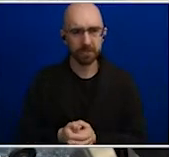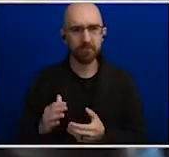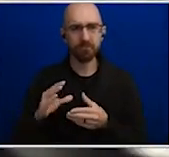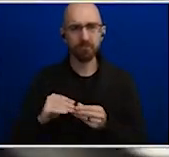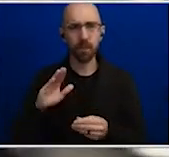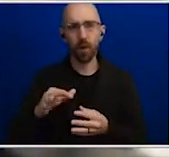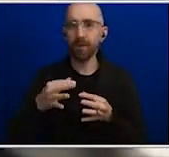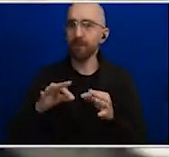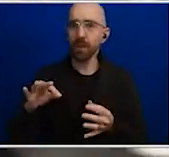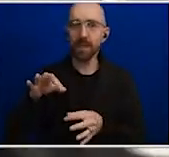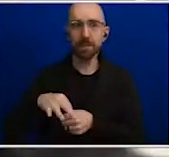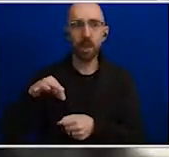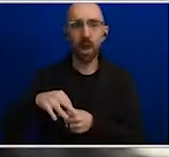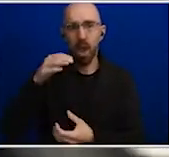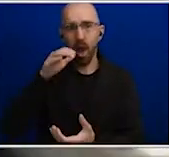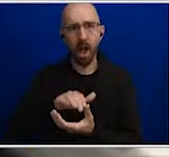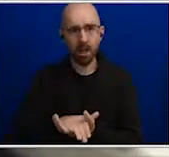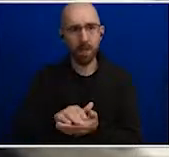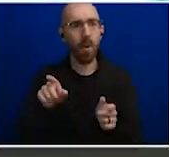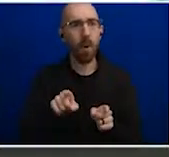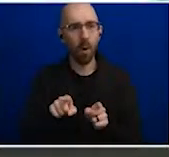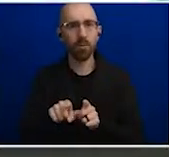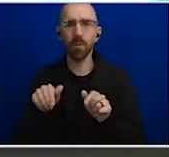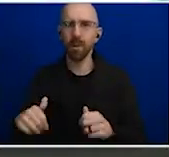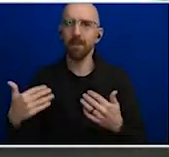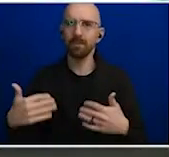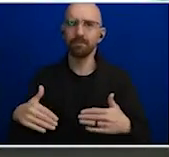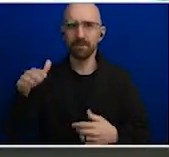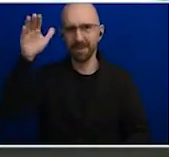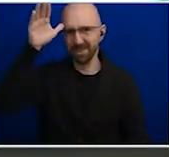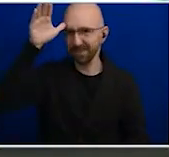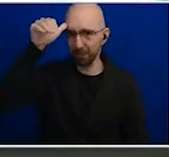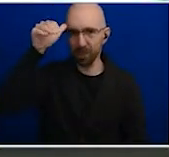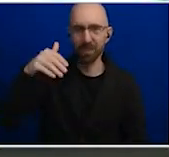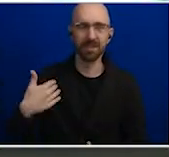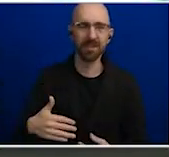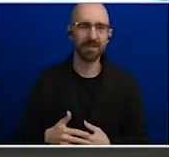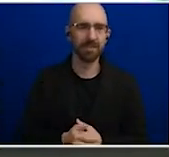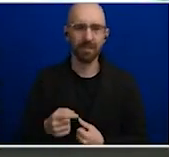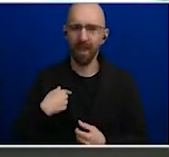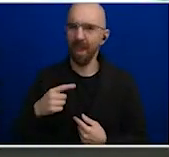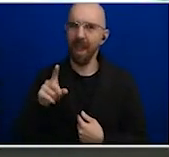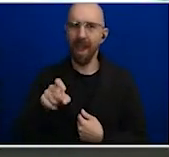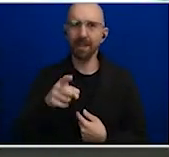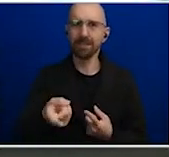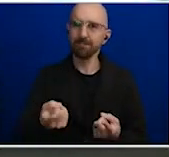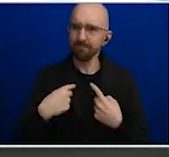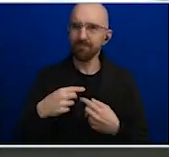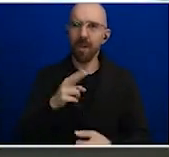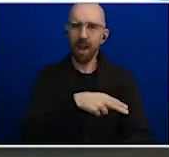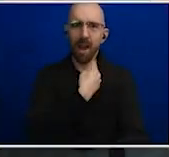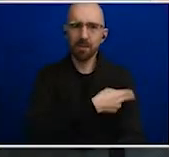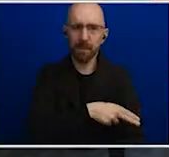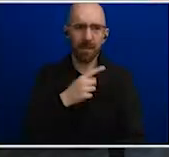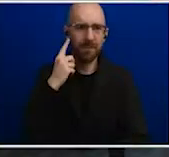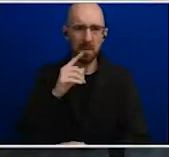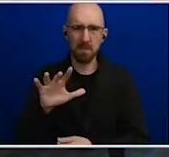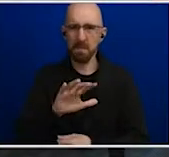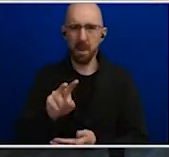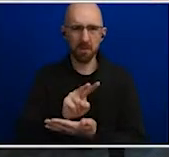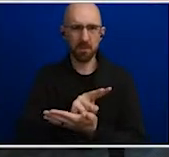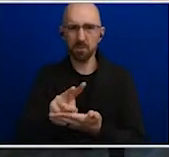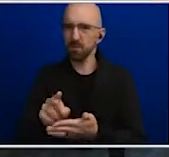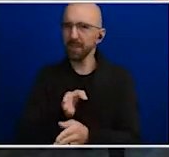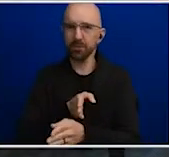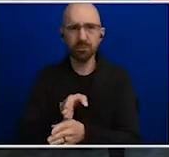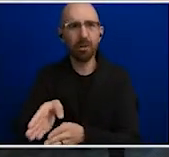husband can also be incredibly stubborn. I had asked him to come with me to the hospital for about 2 weeks straight, almost